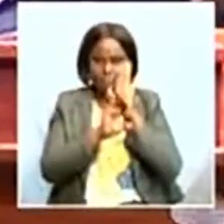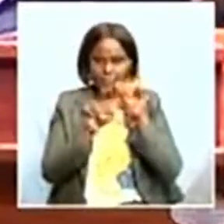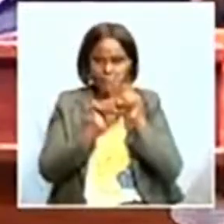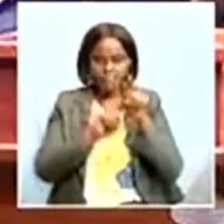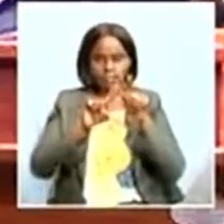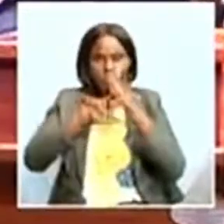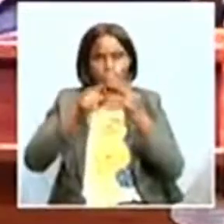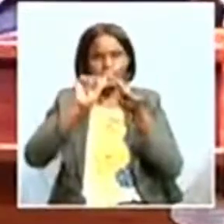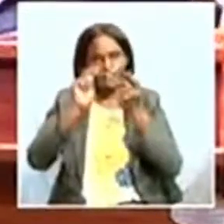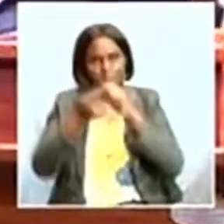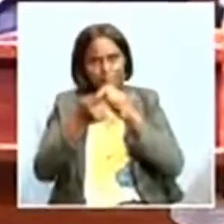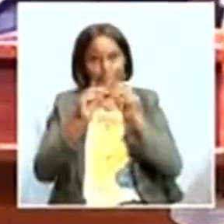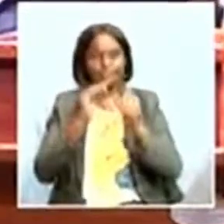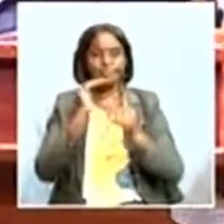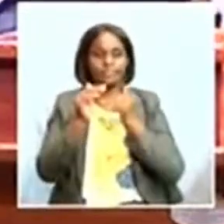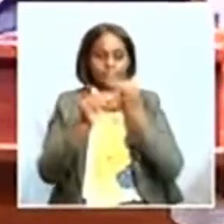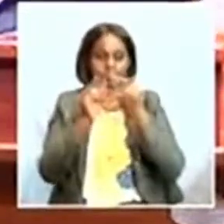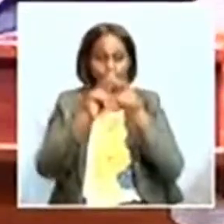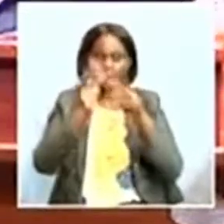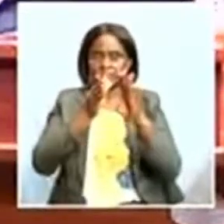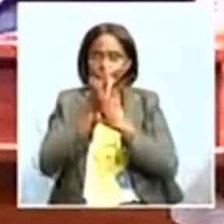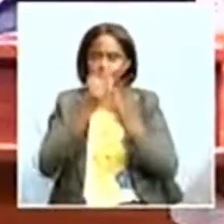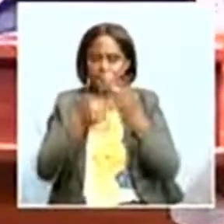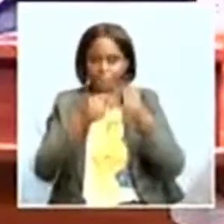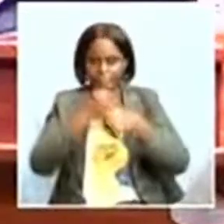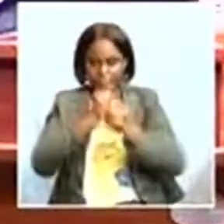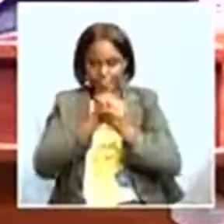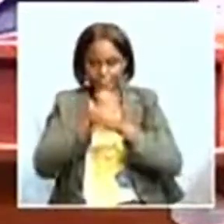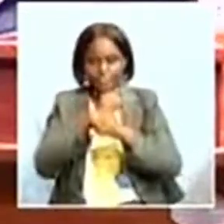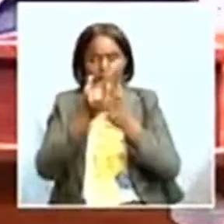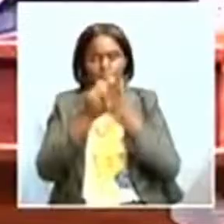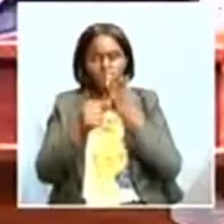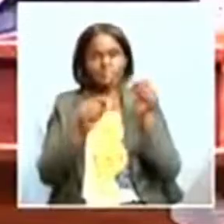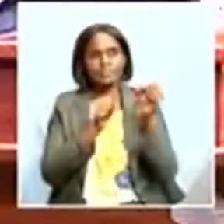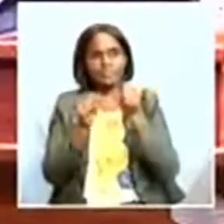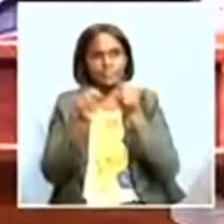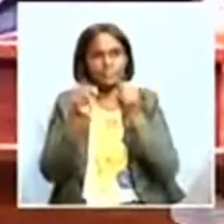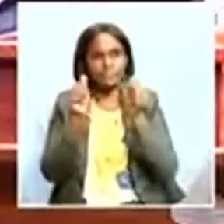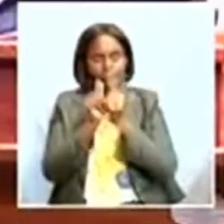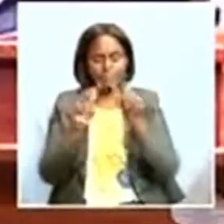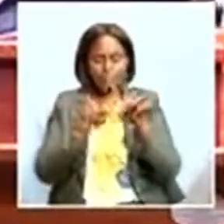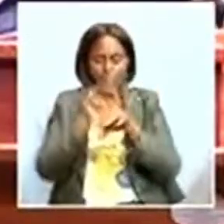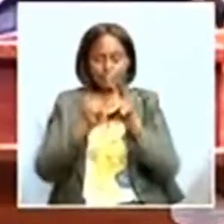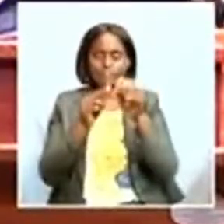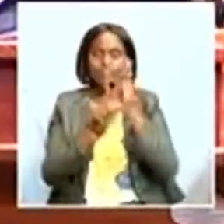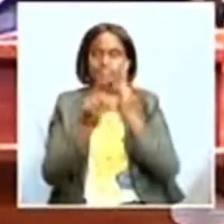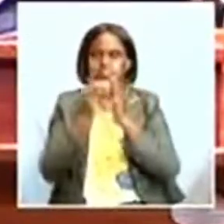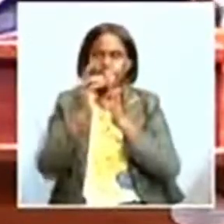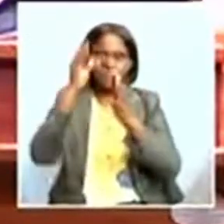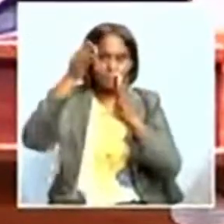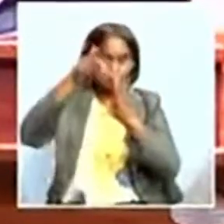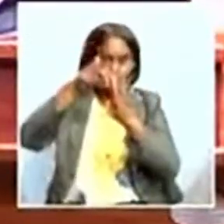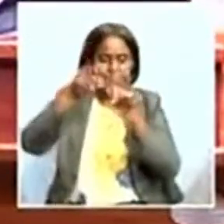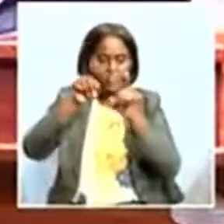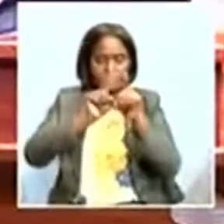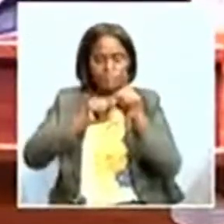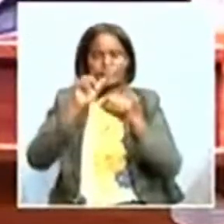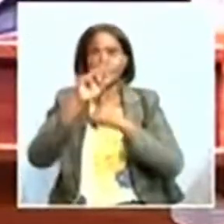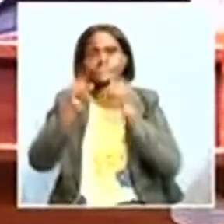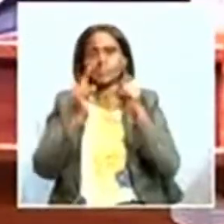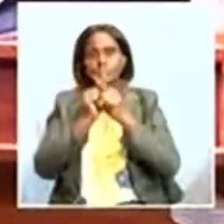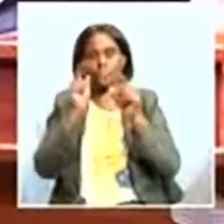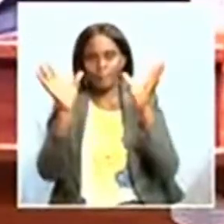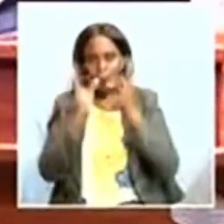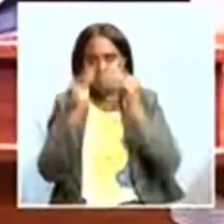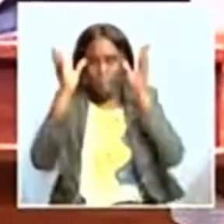a transformative step toward aligning the education system with the national development goals and global best